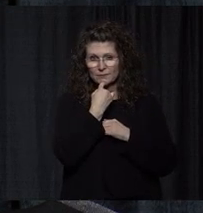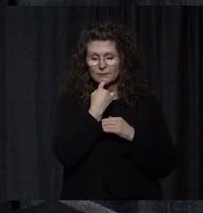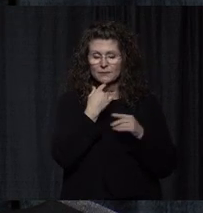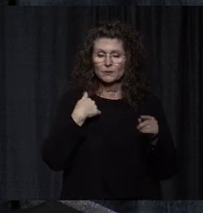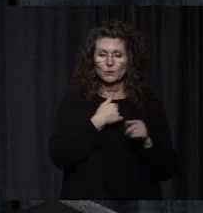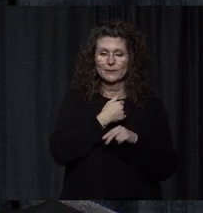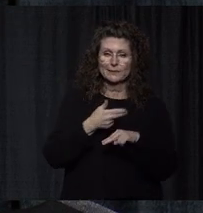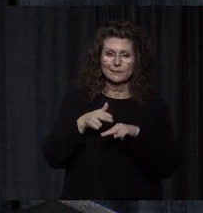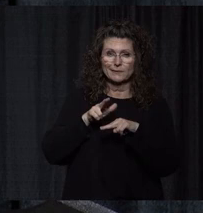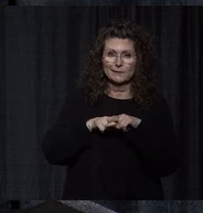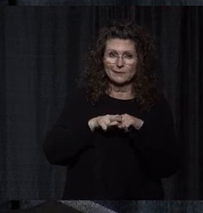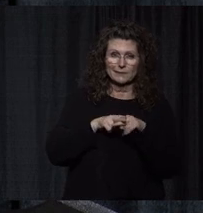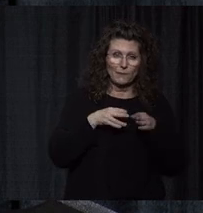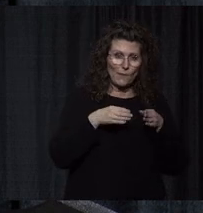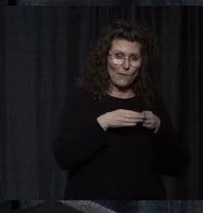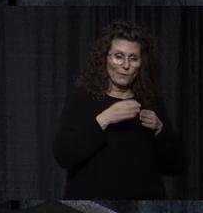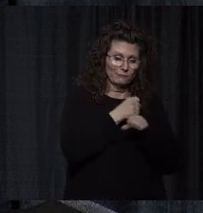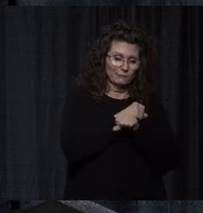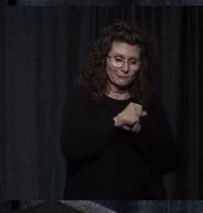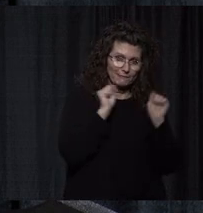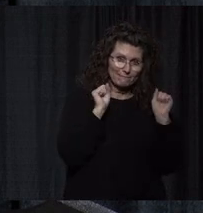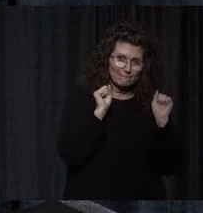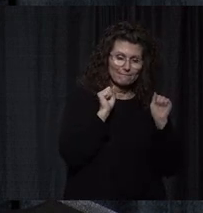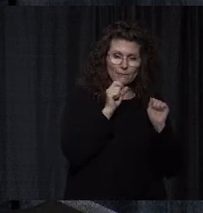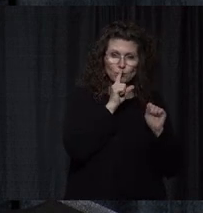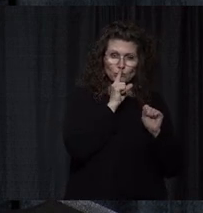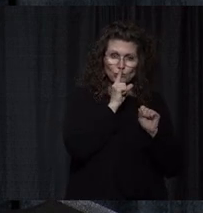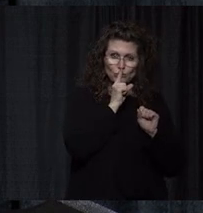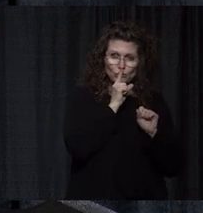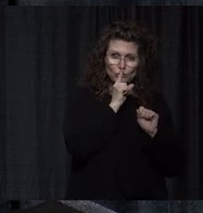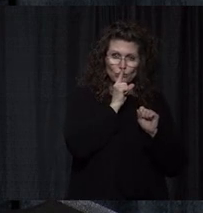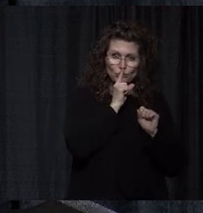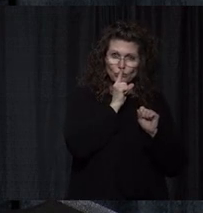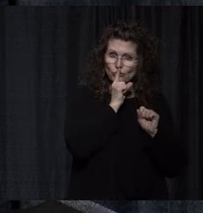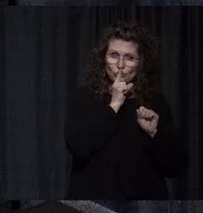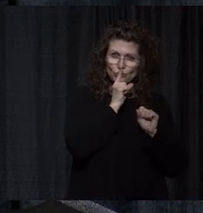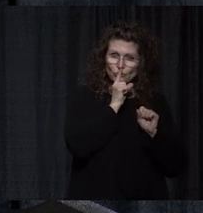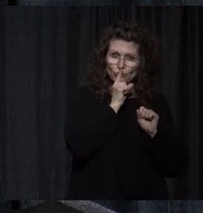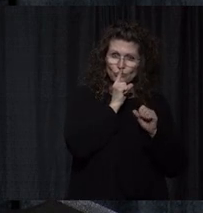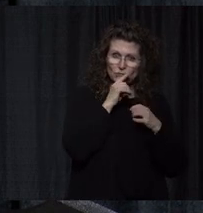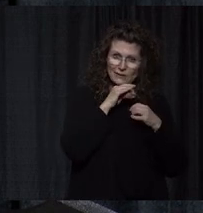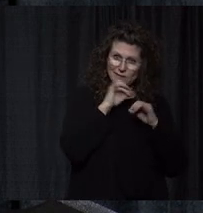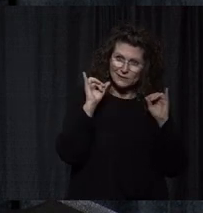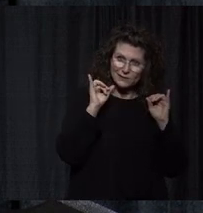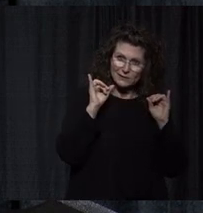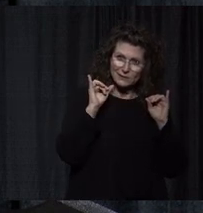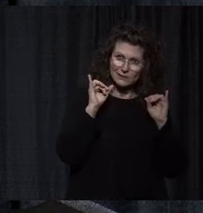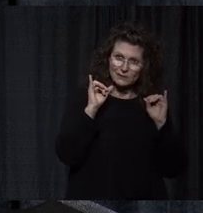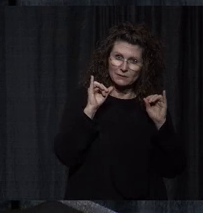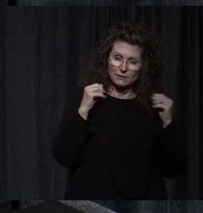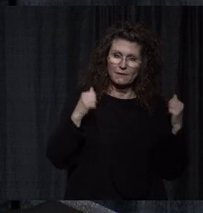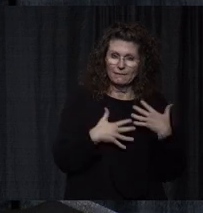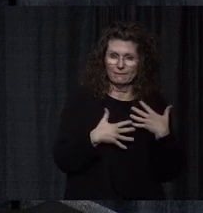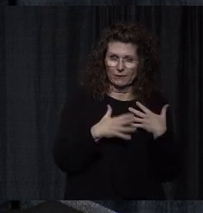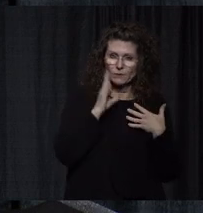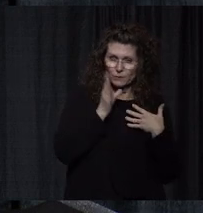sit in our safe corners, mute as bottles, and we will still be no less afraid.